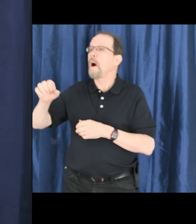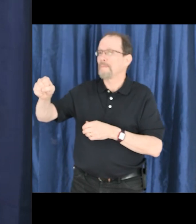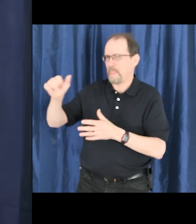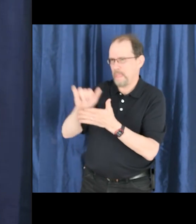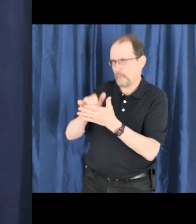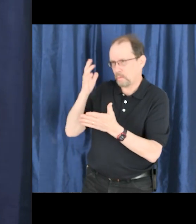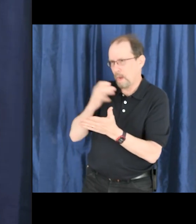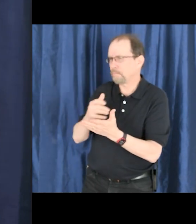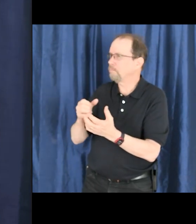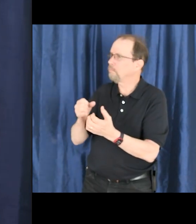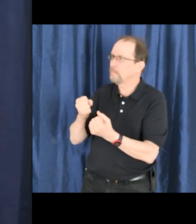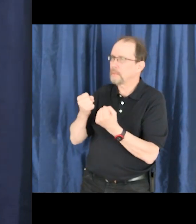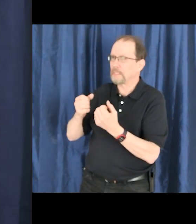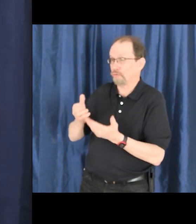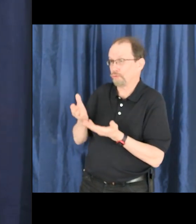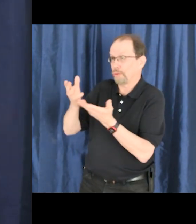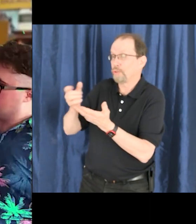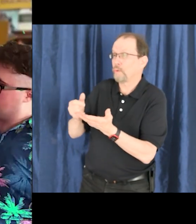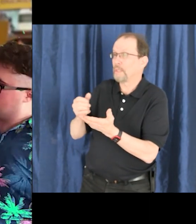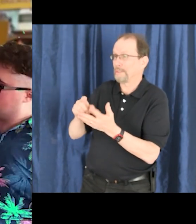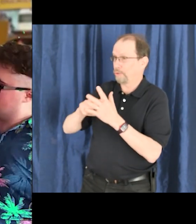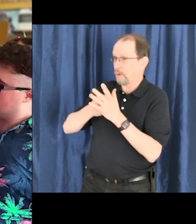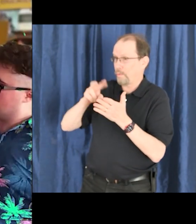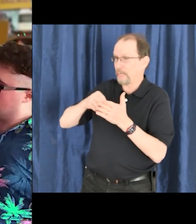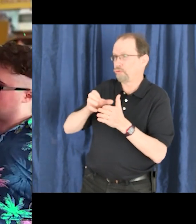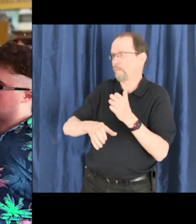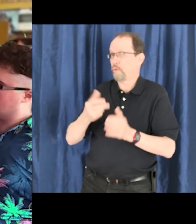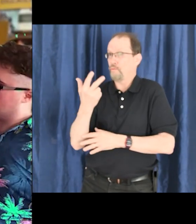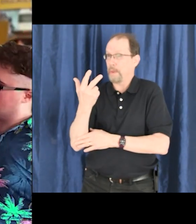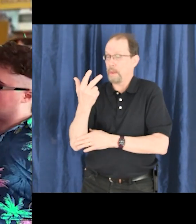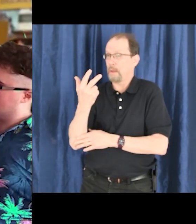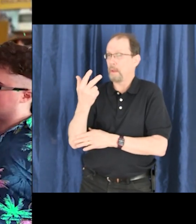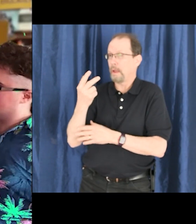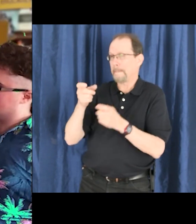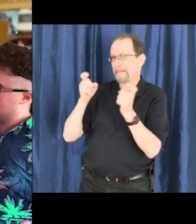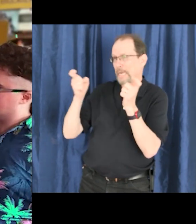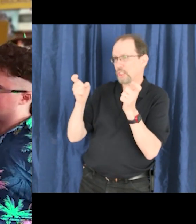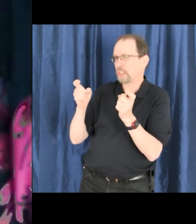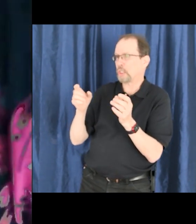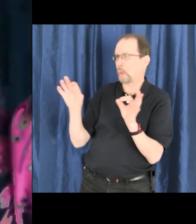I sense that maybe you're running a little low on that today I'm having trouble with my relationship